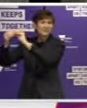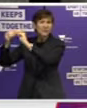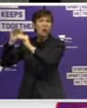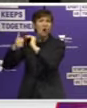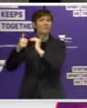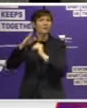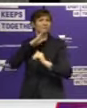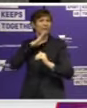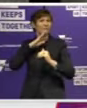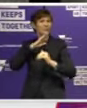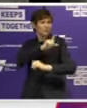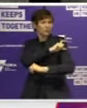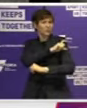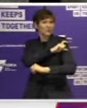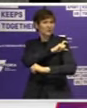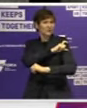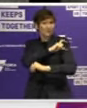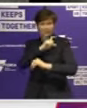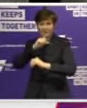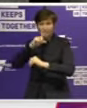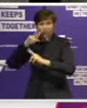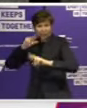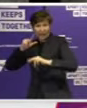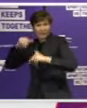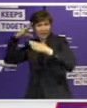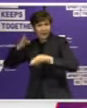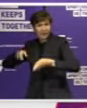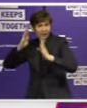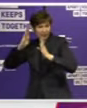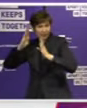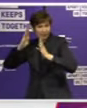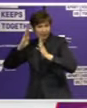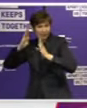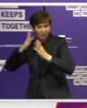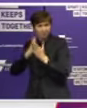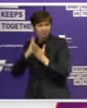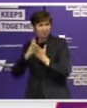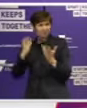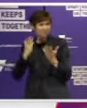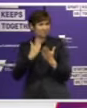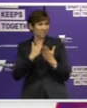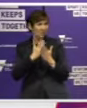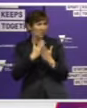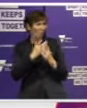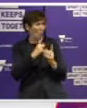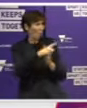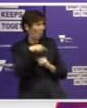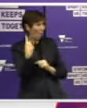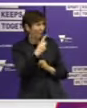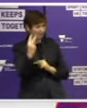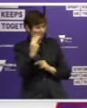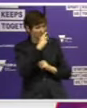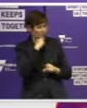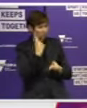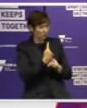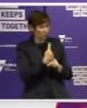private security at quarantine hotels. That is no creeping assumption to me or to anyone else who can put together a timeline.